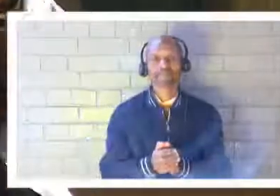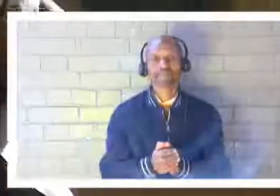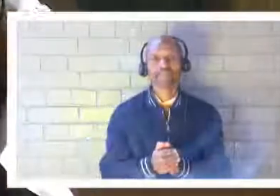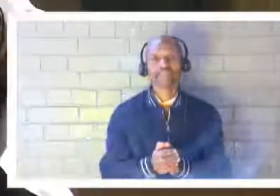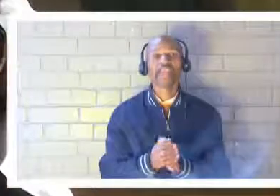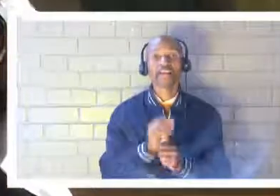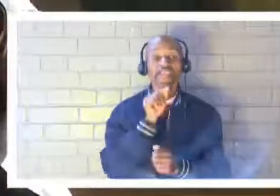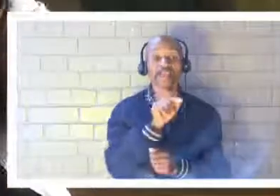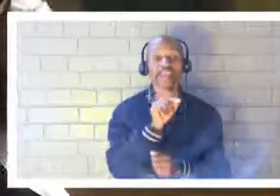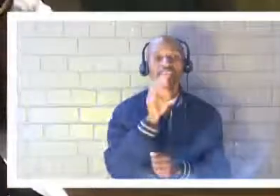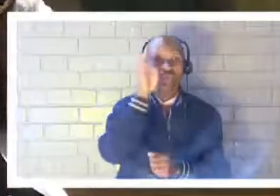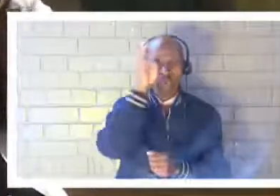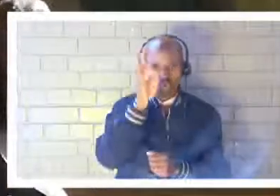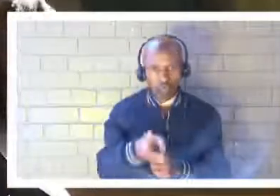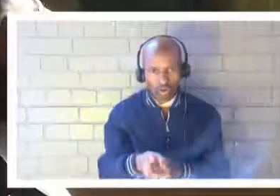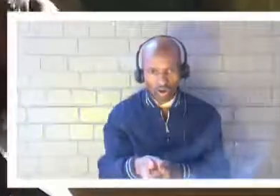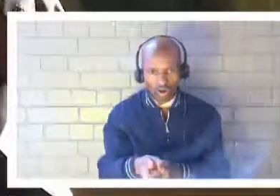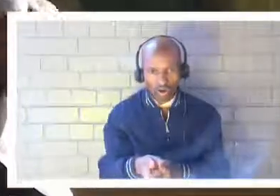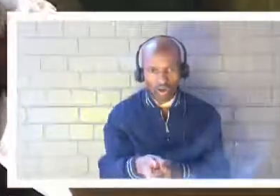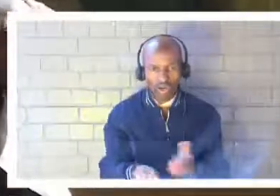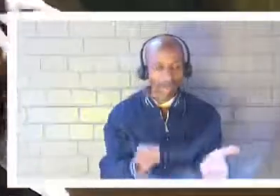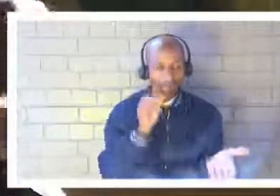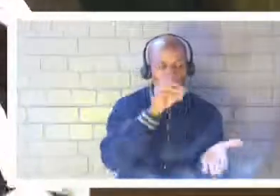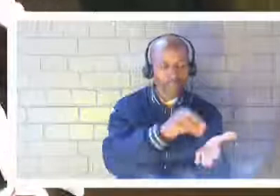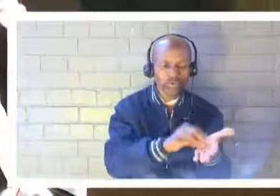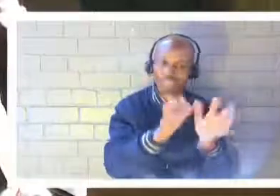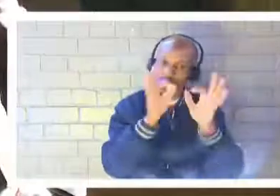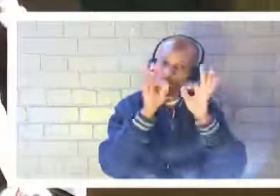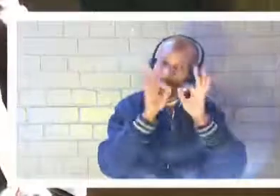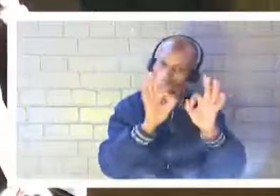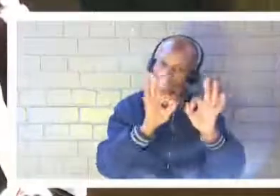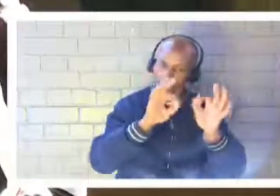Then you'll be able to actually put a proper plan.